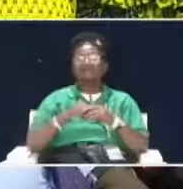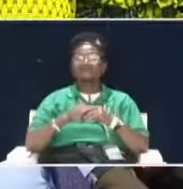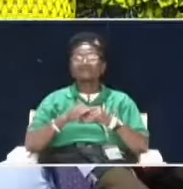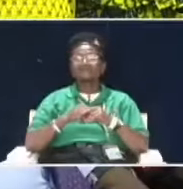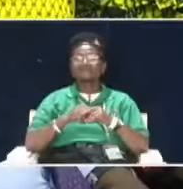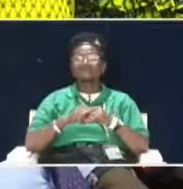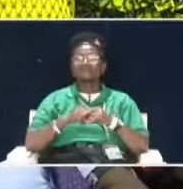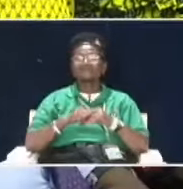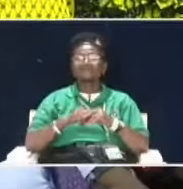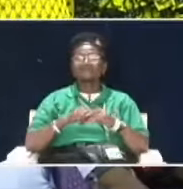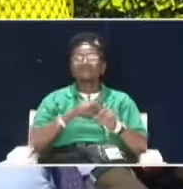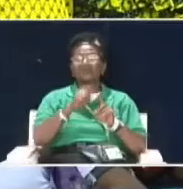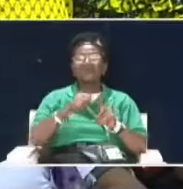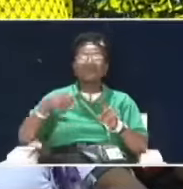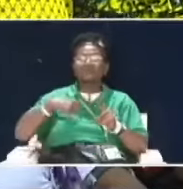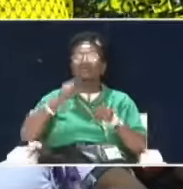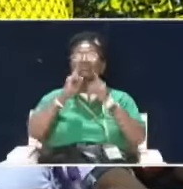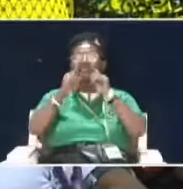But when we talk about